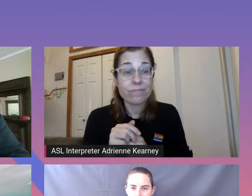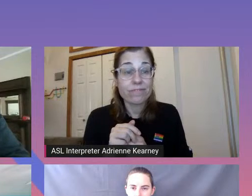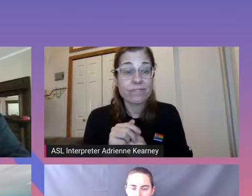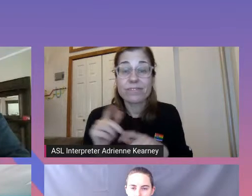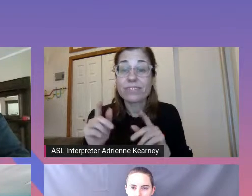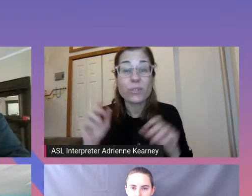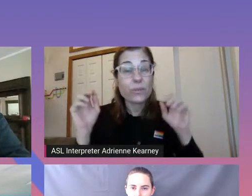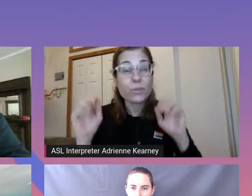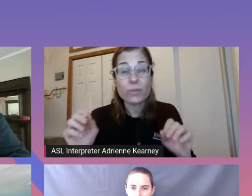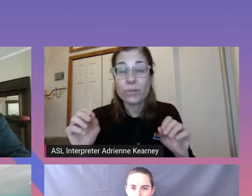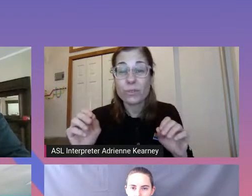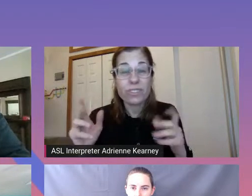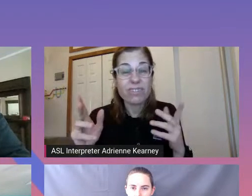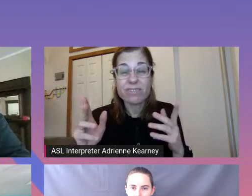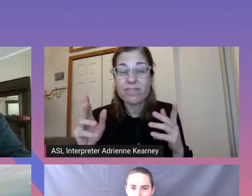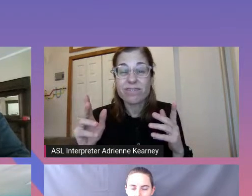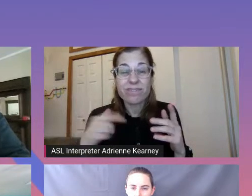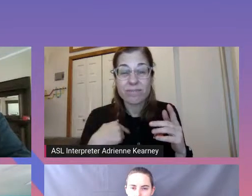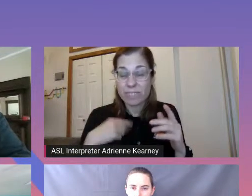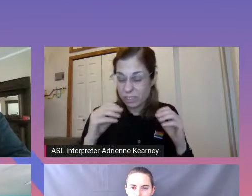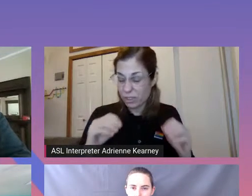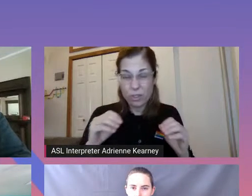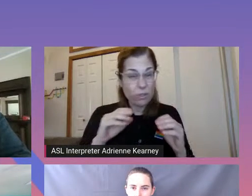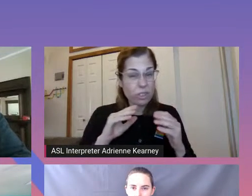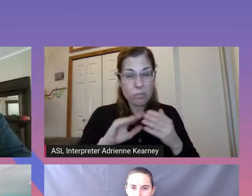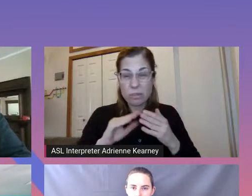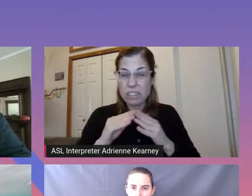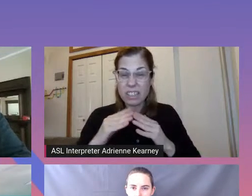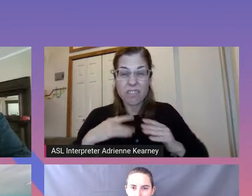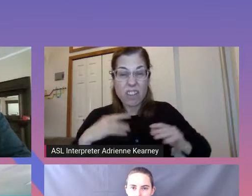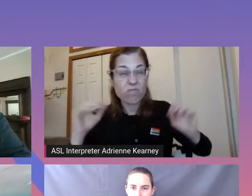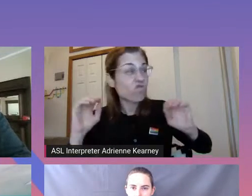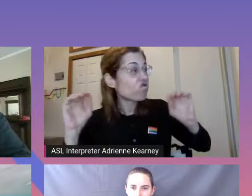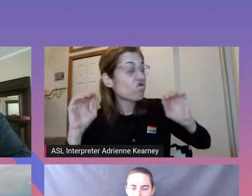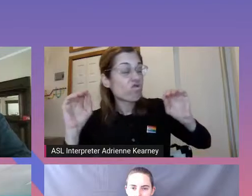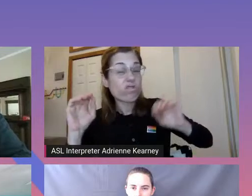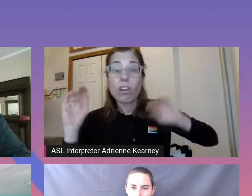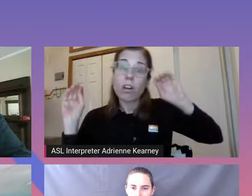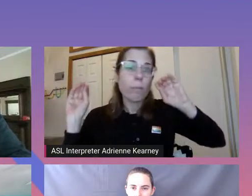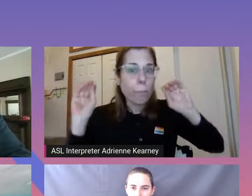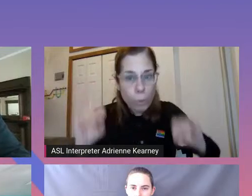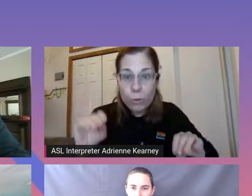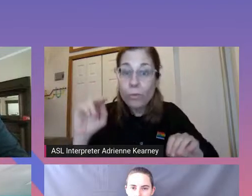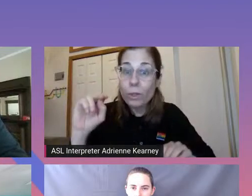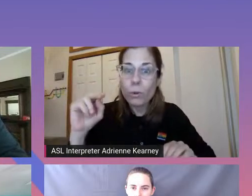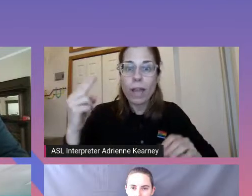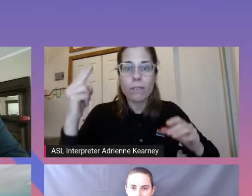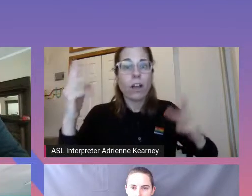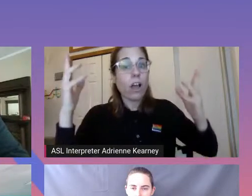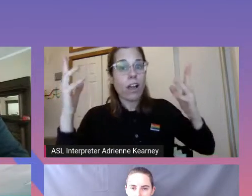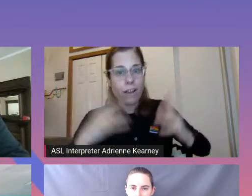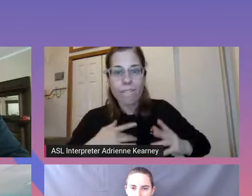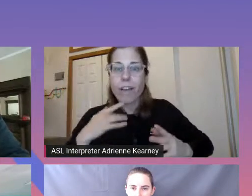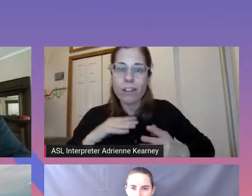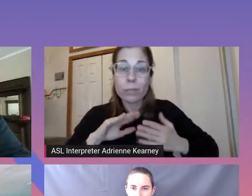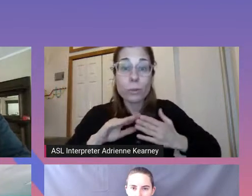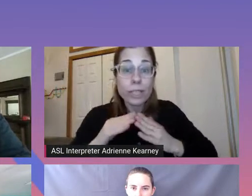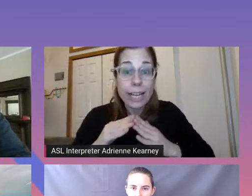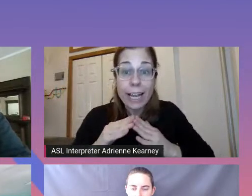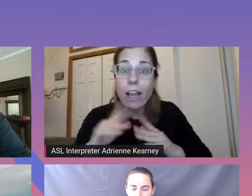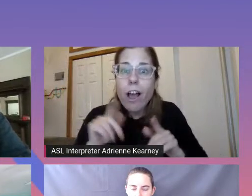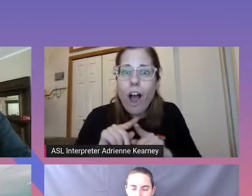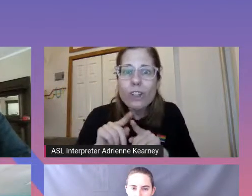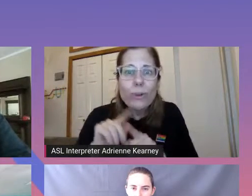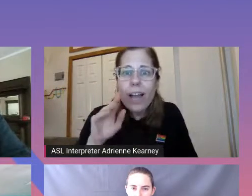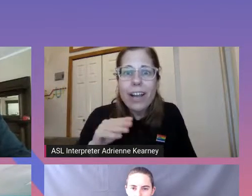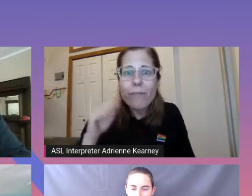had community until moving to New Haven. I never even knew New Haven existed also, or Connecticut. So for me,